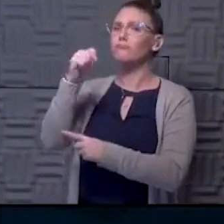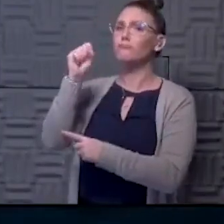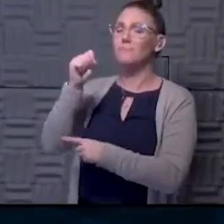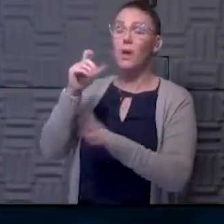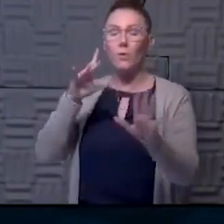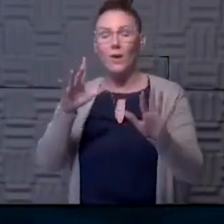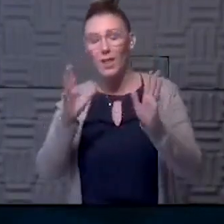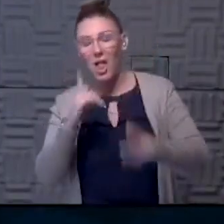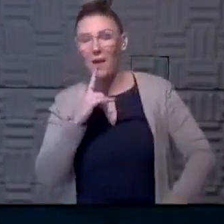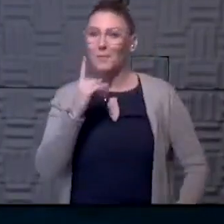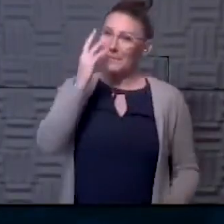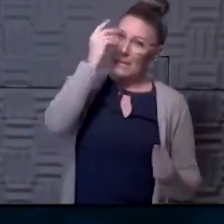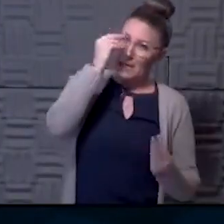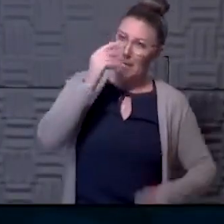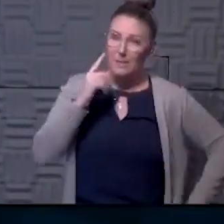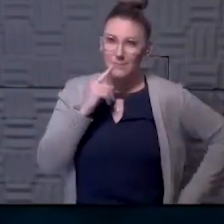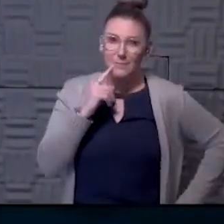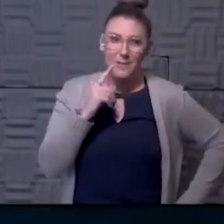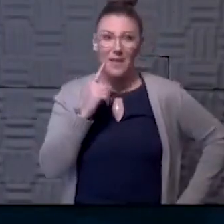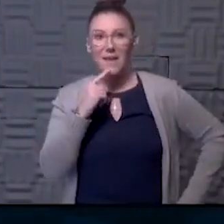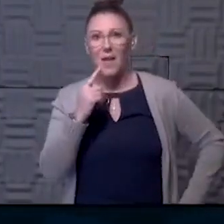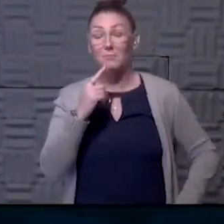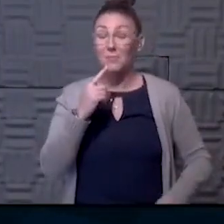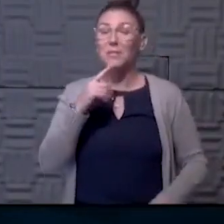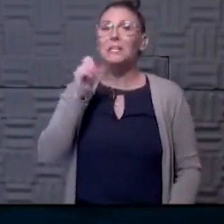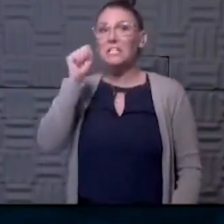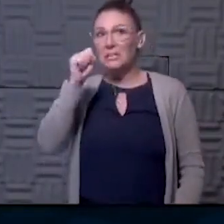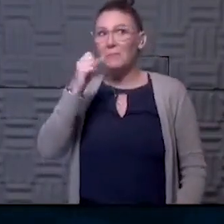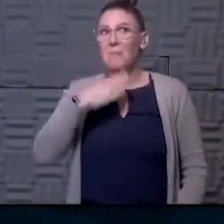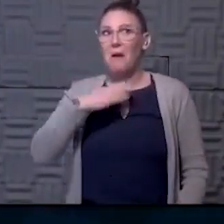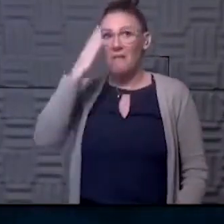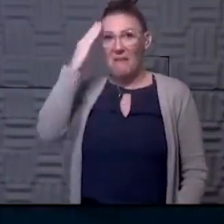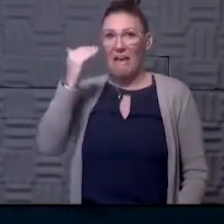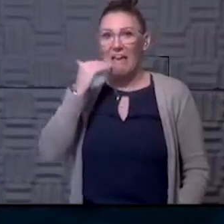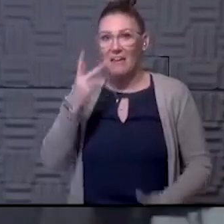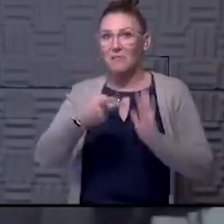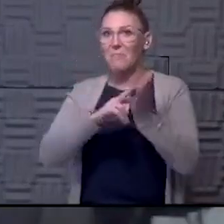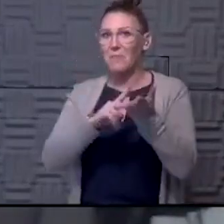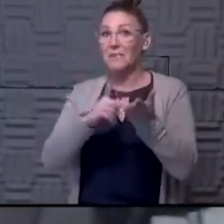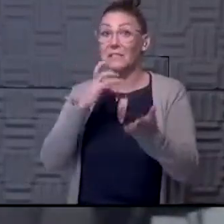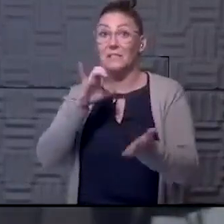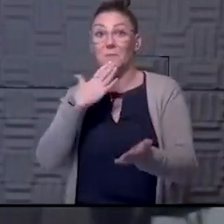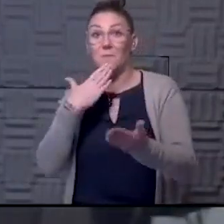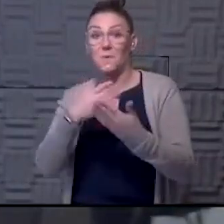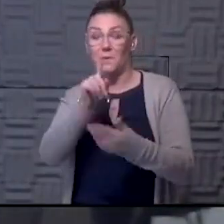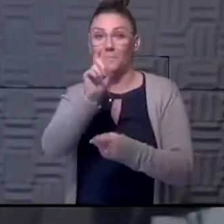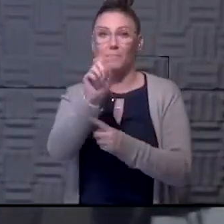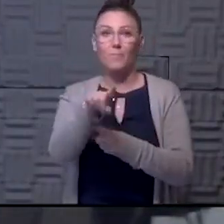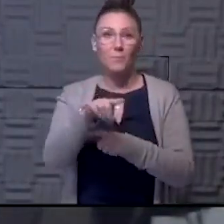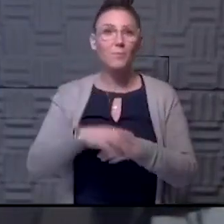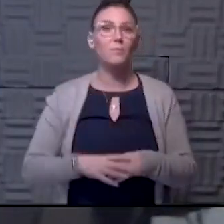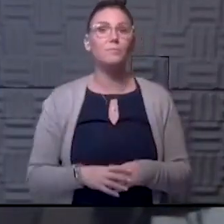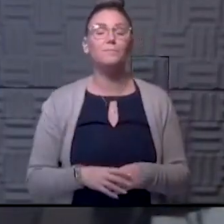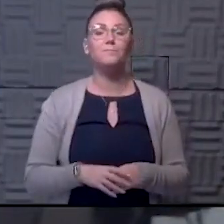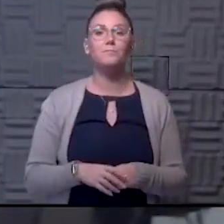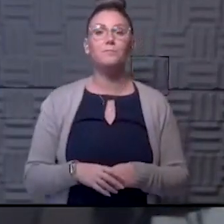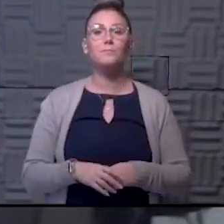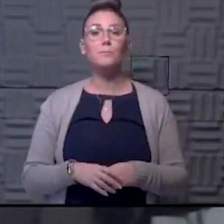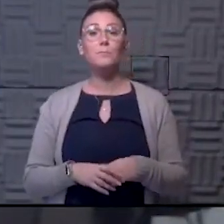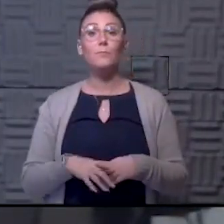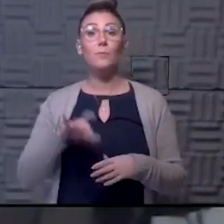No, well, I'm shaking my head to a good question. Okay. So these are really